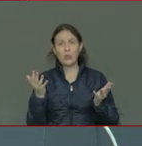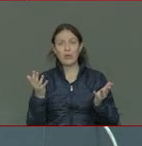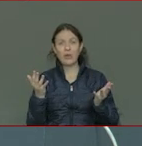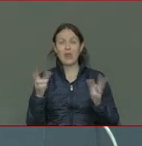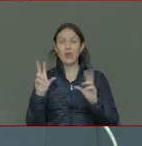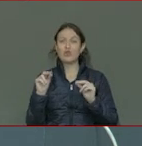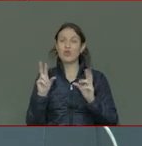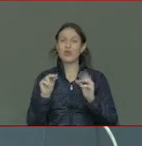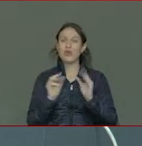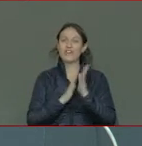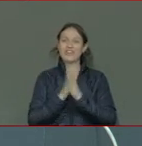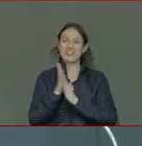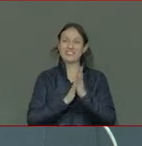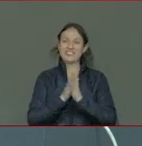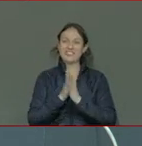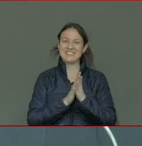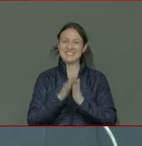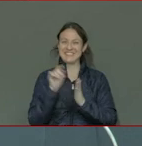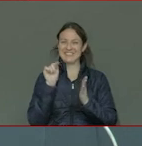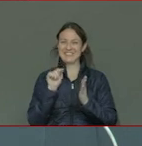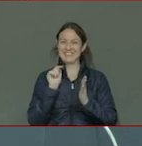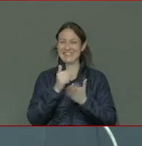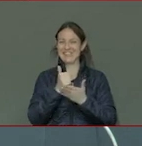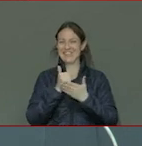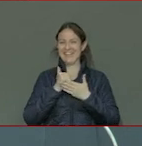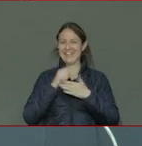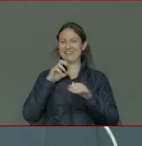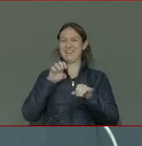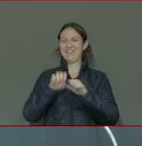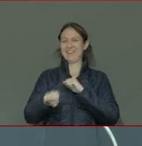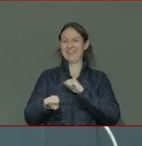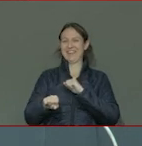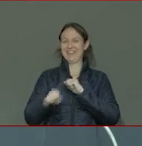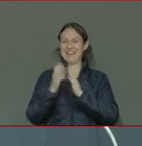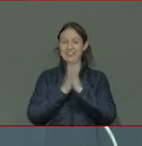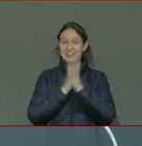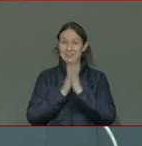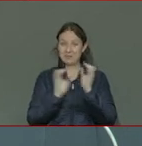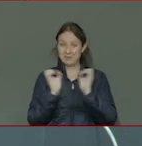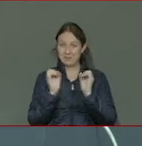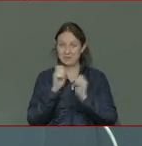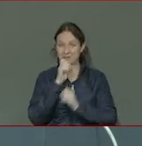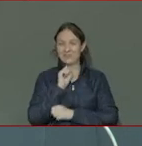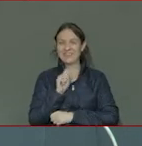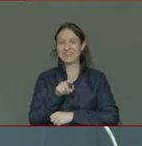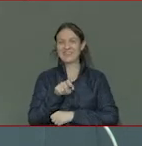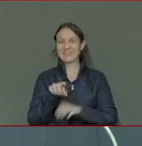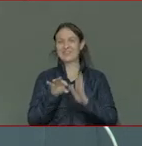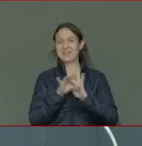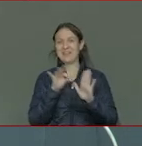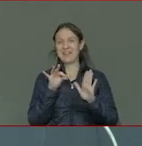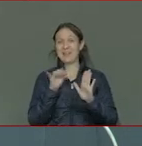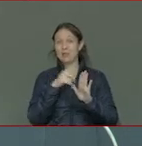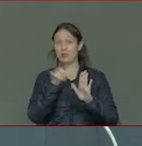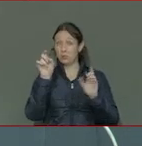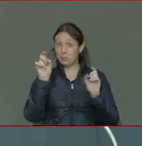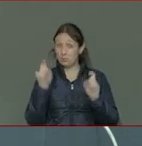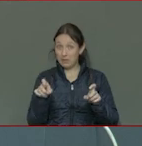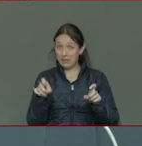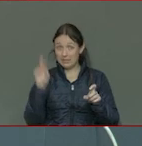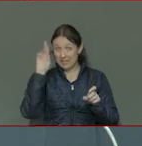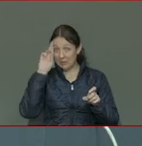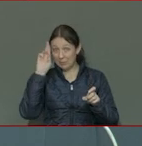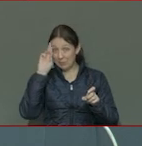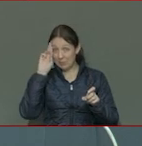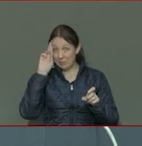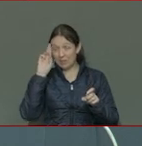no friction. So because there is no friction, I use this. So make sure you can do this combination